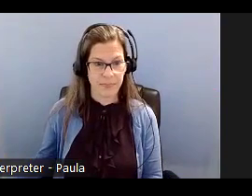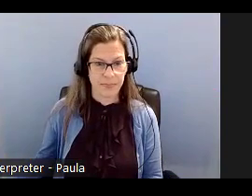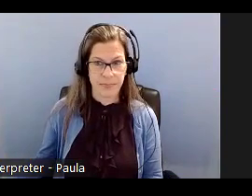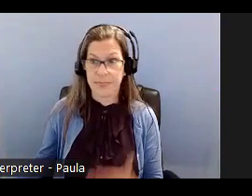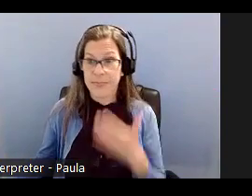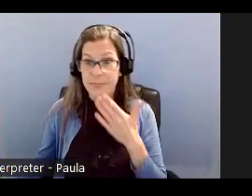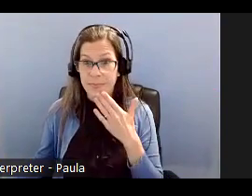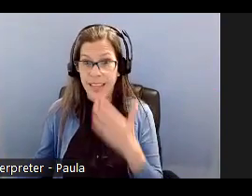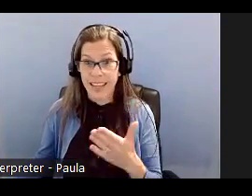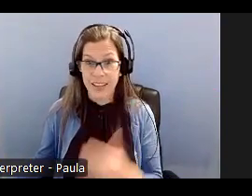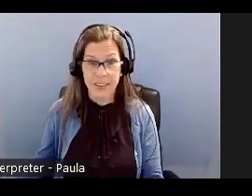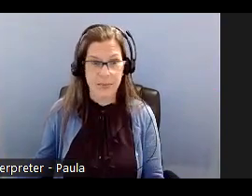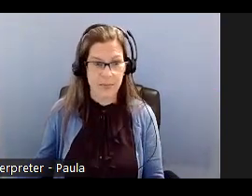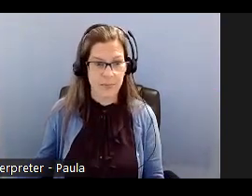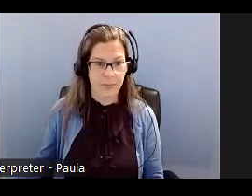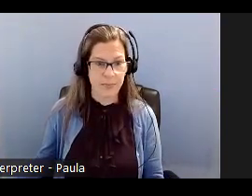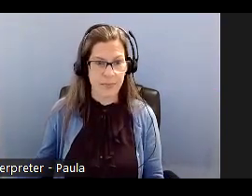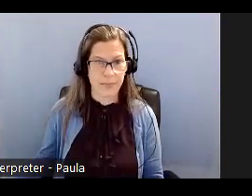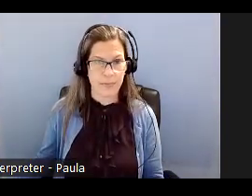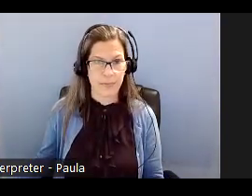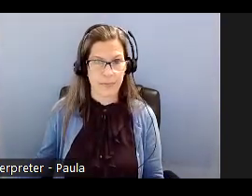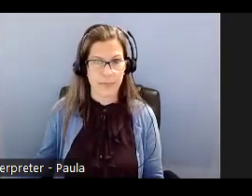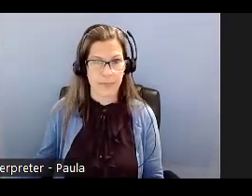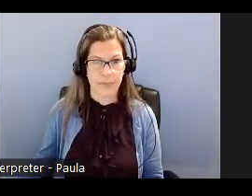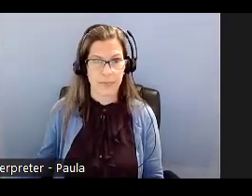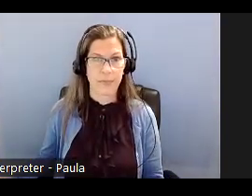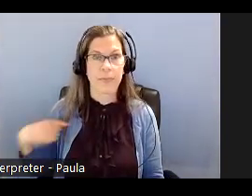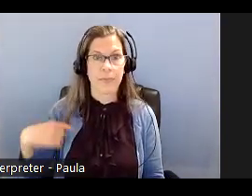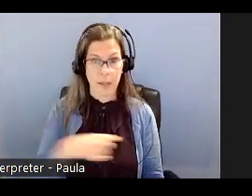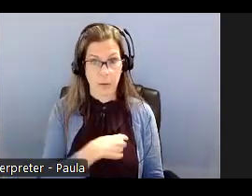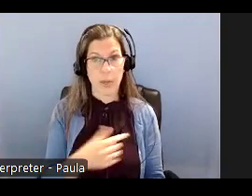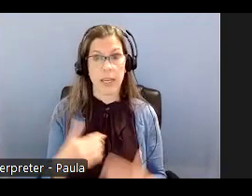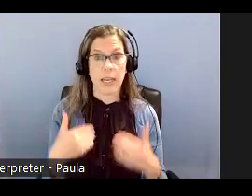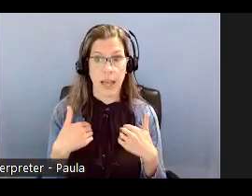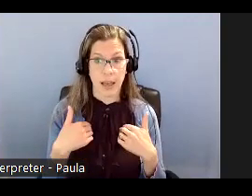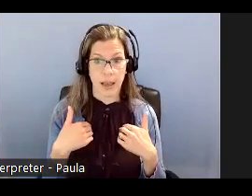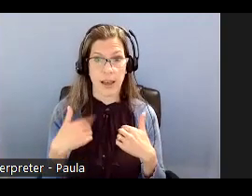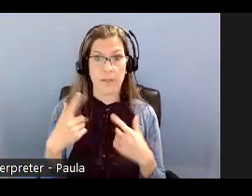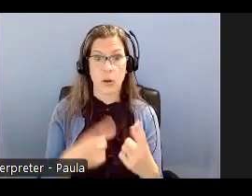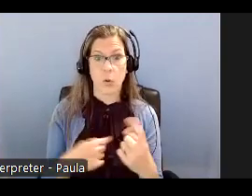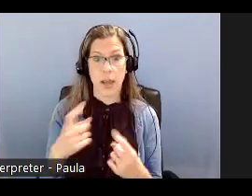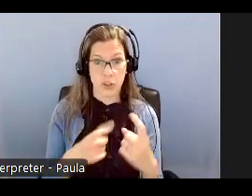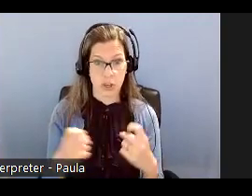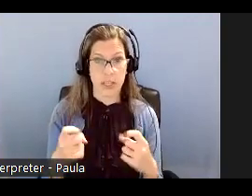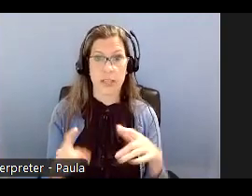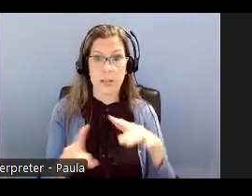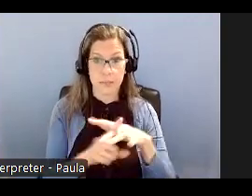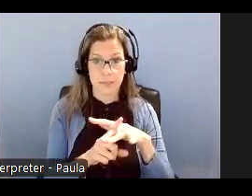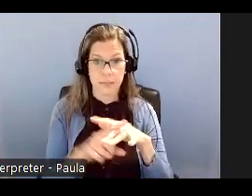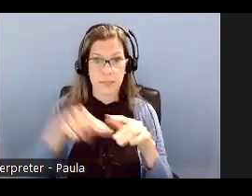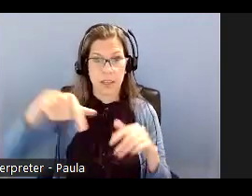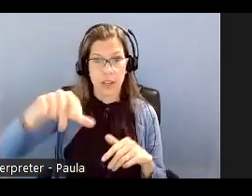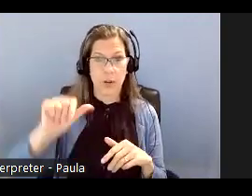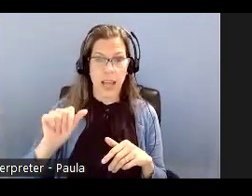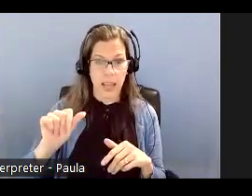you, Gio, for going over that with us. So we do have some questions that have come in.